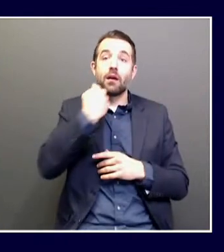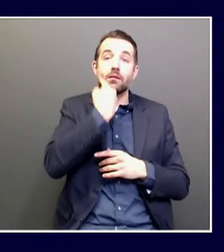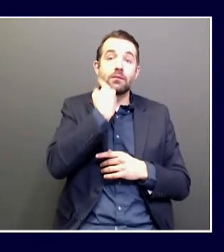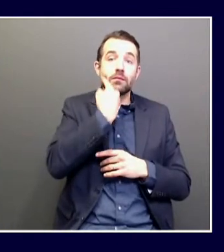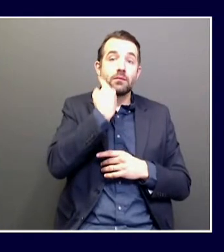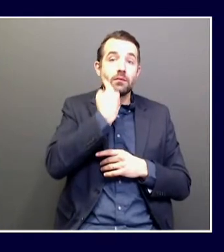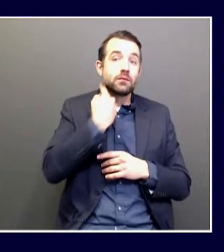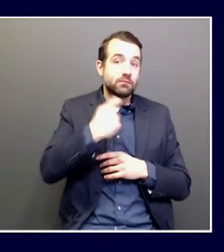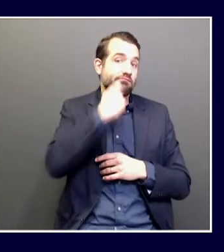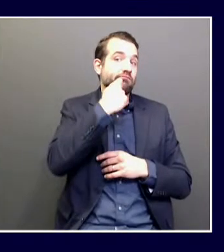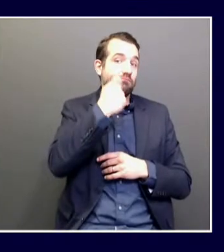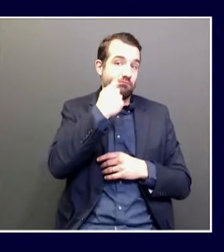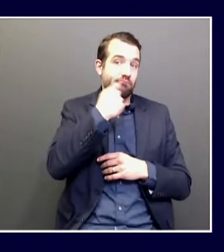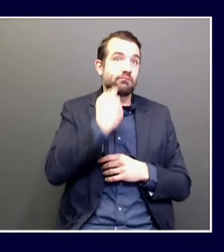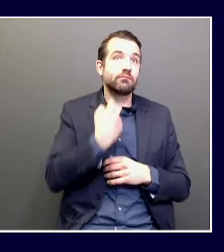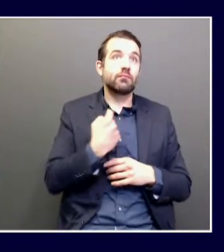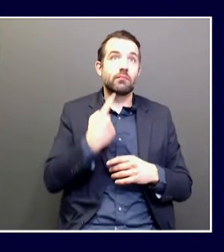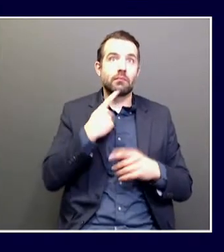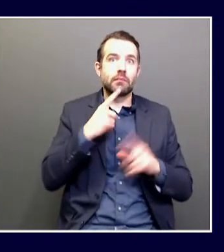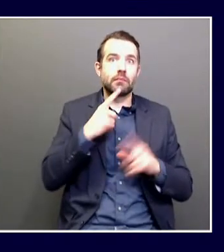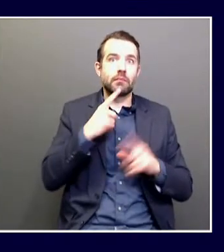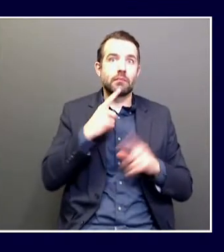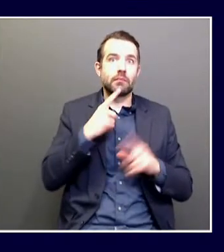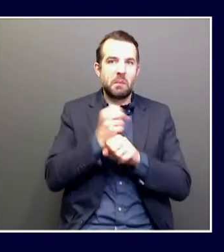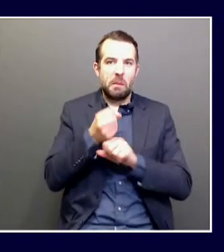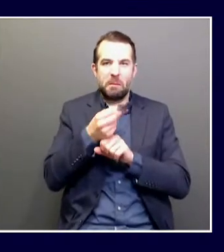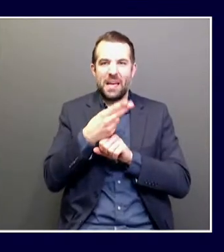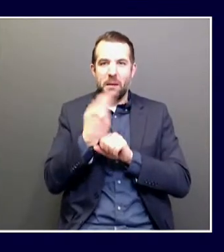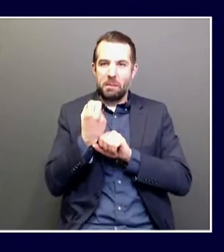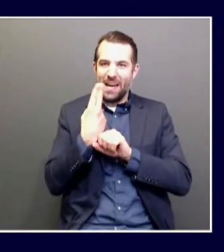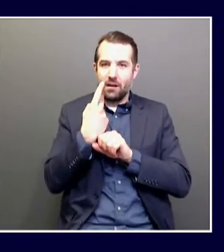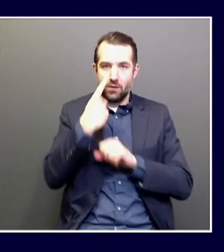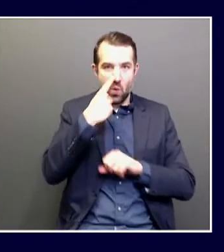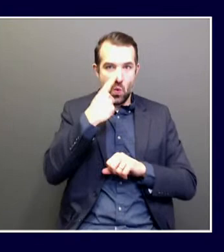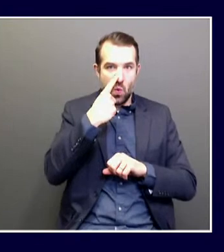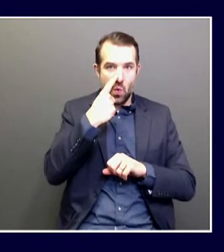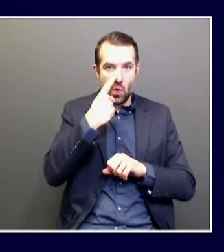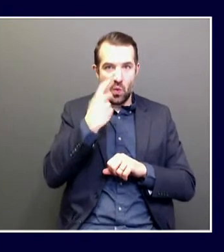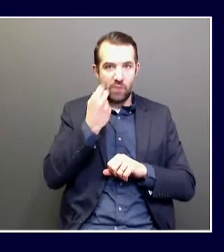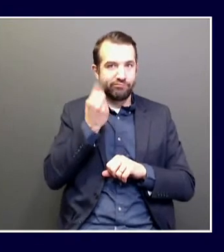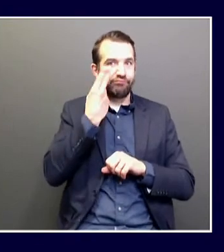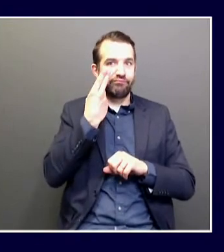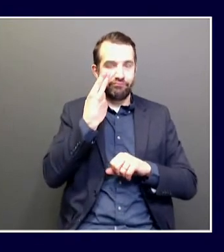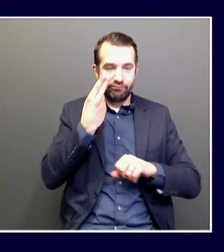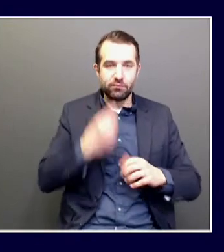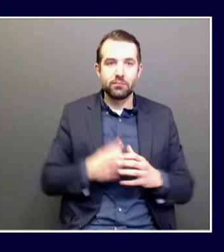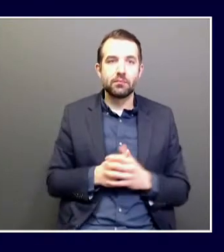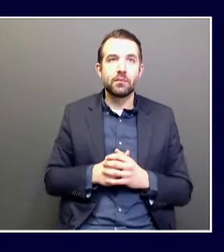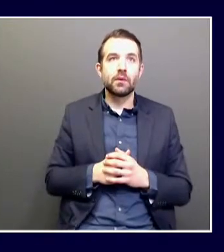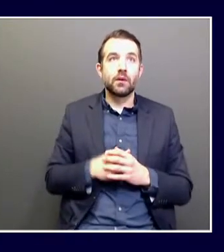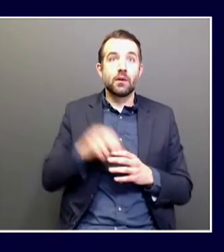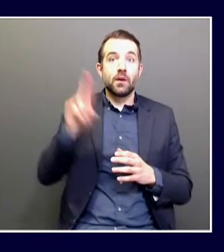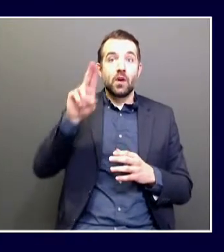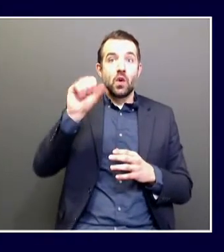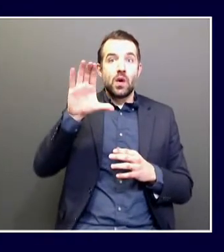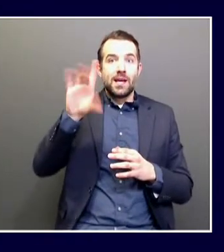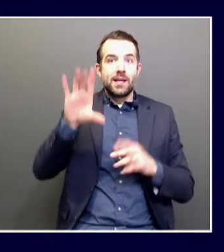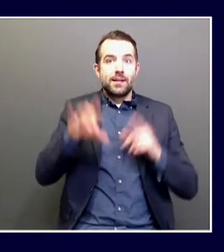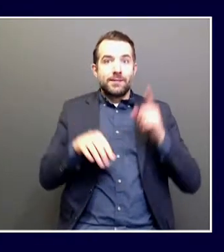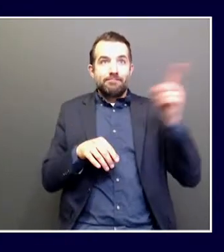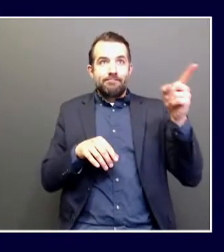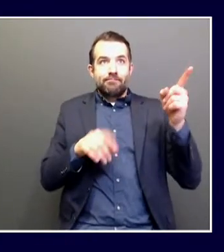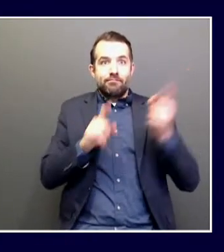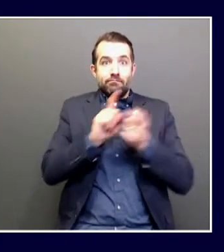nasal swab. Now, the US CDC has not changed its guidance on this officially. However, the strength of the data from the